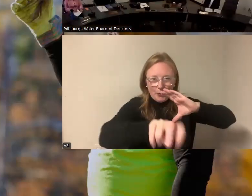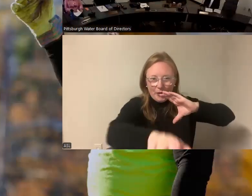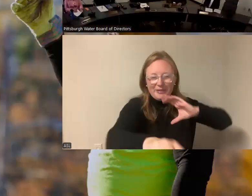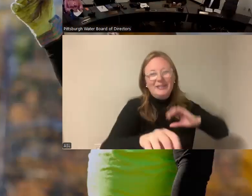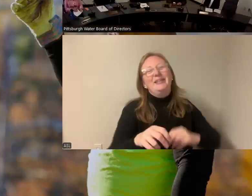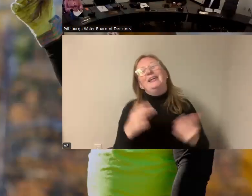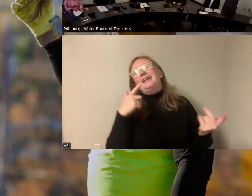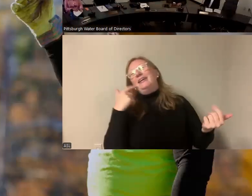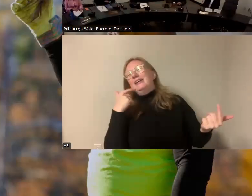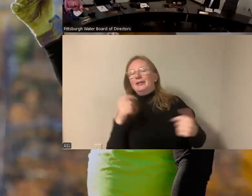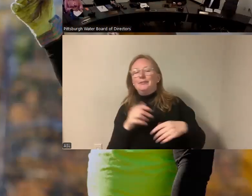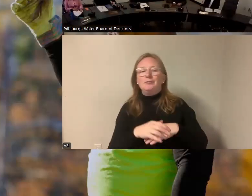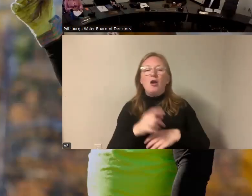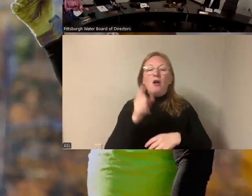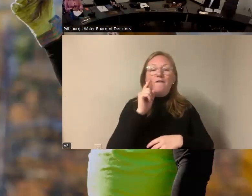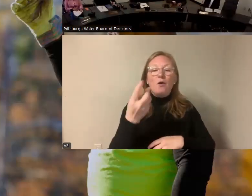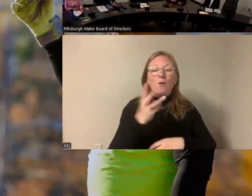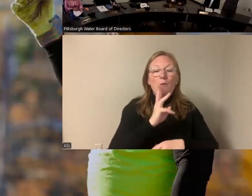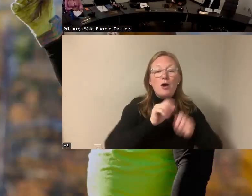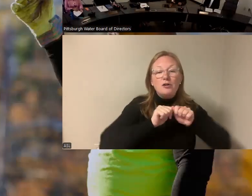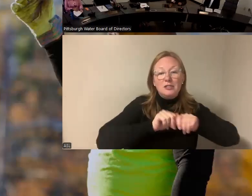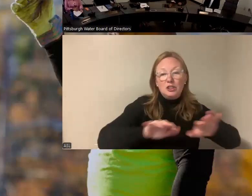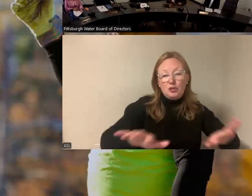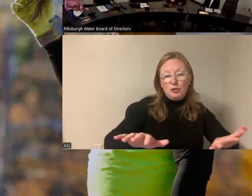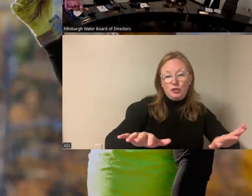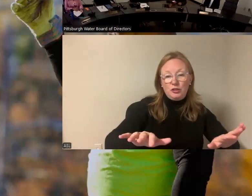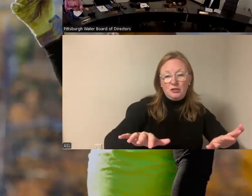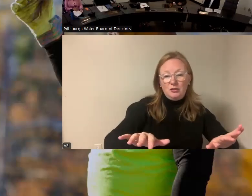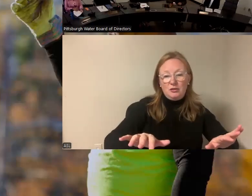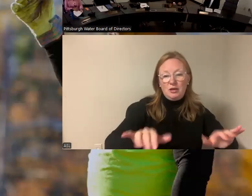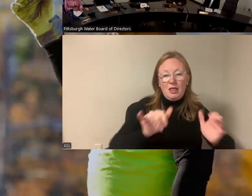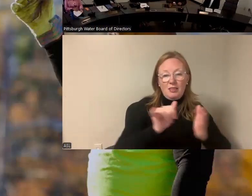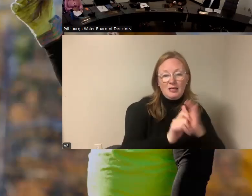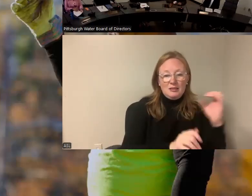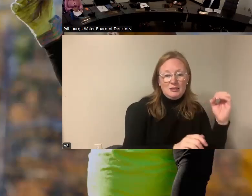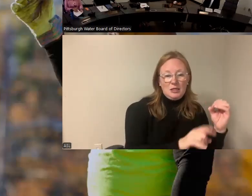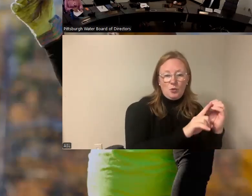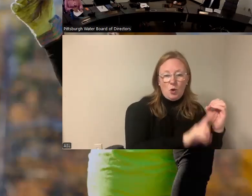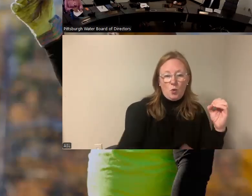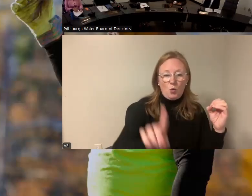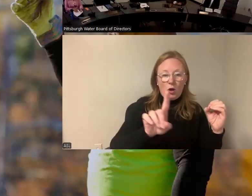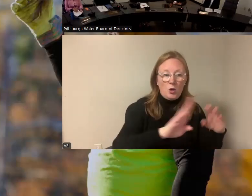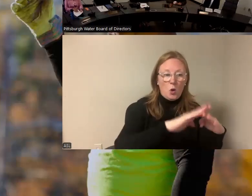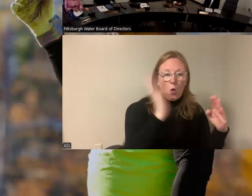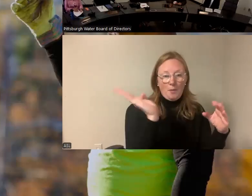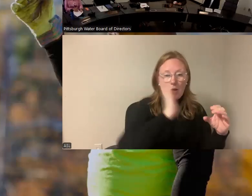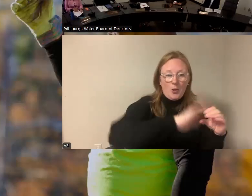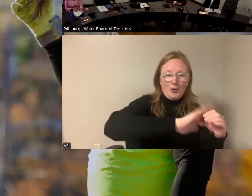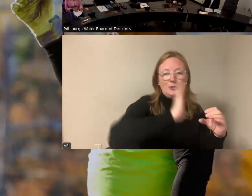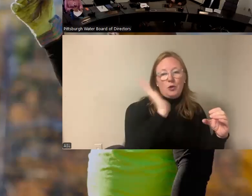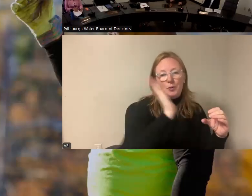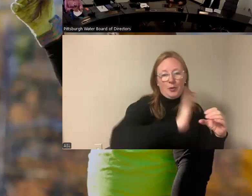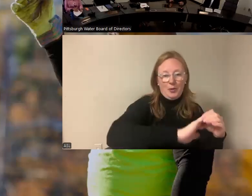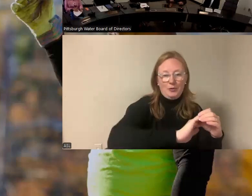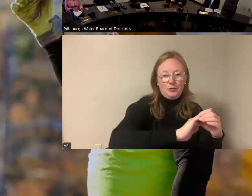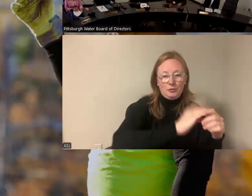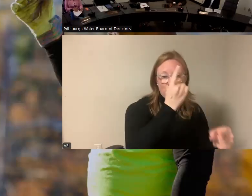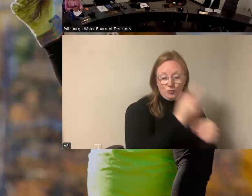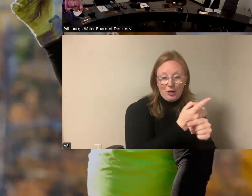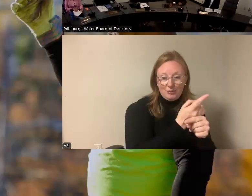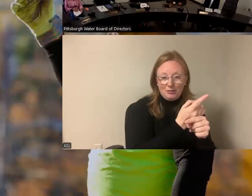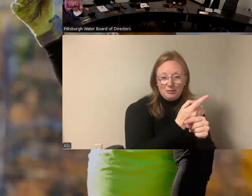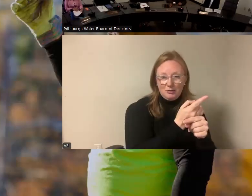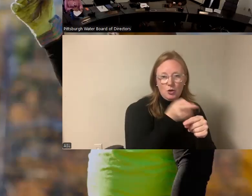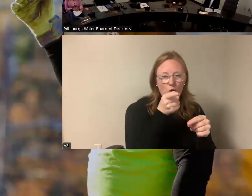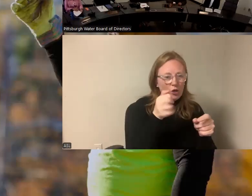I guess as far as water distribution goes, it's pretty much a 0-1 open close Boolean proposition. Is there